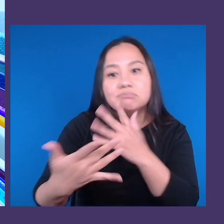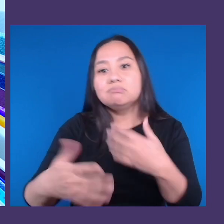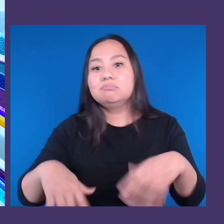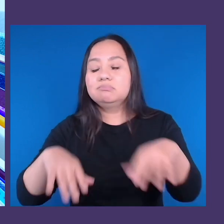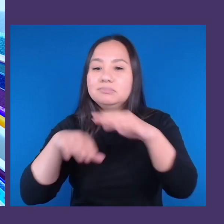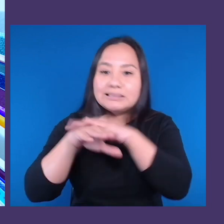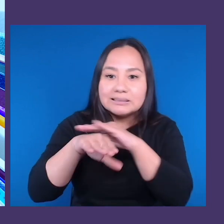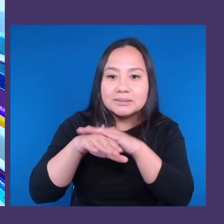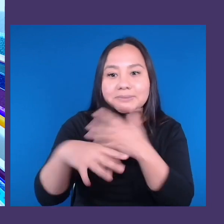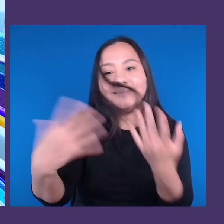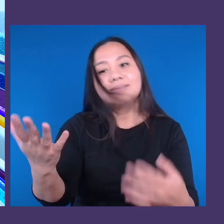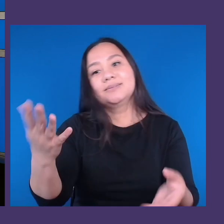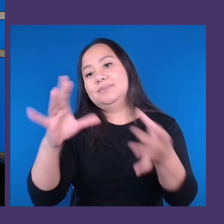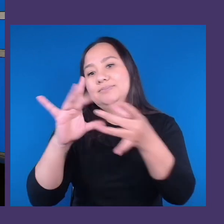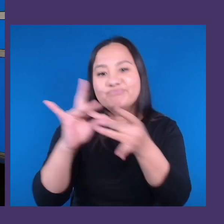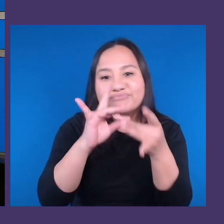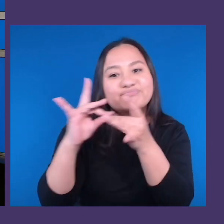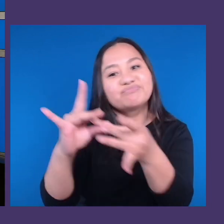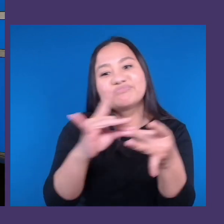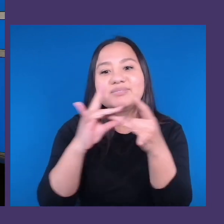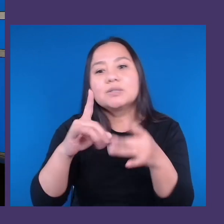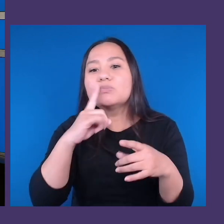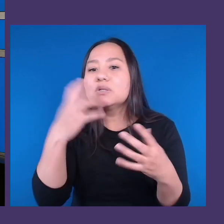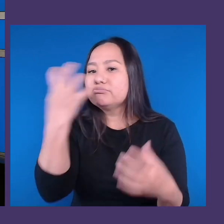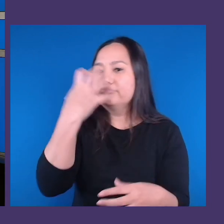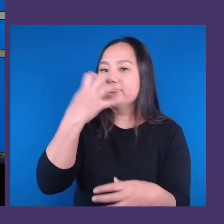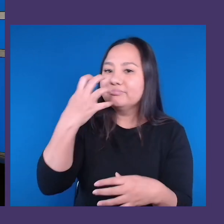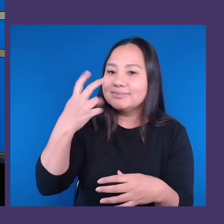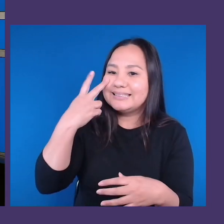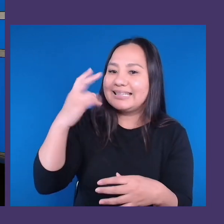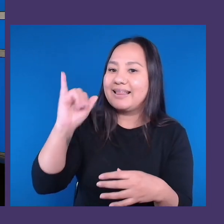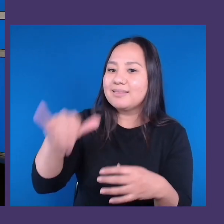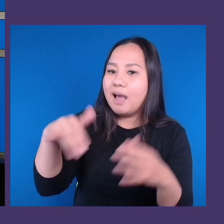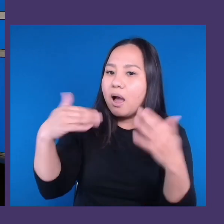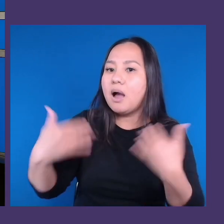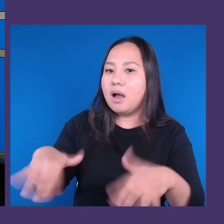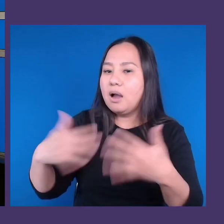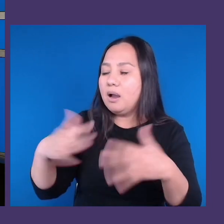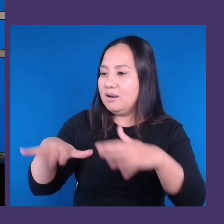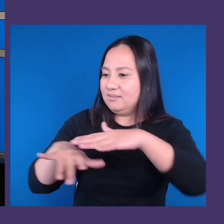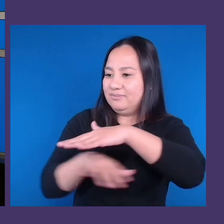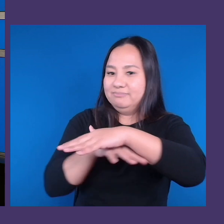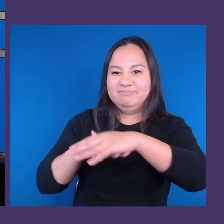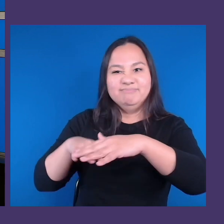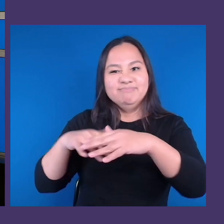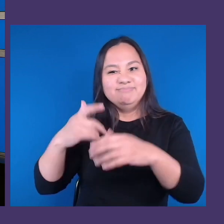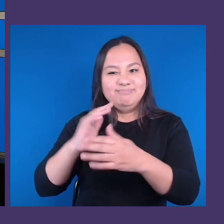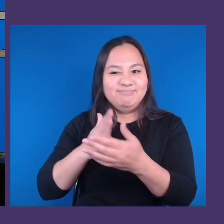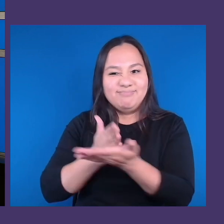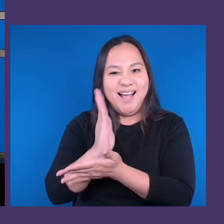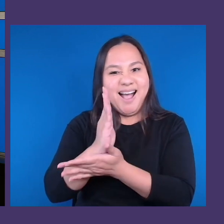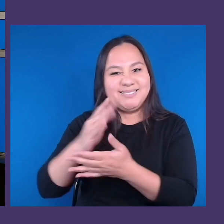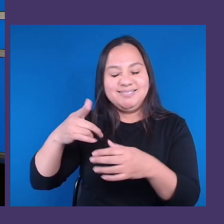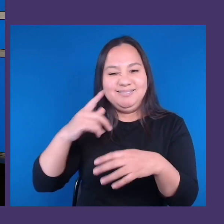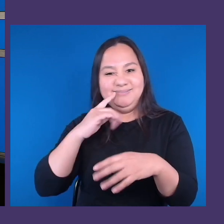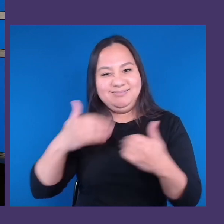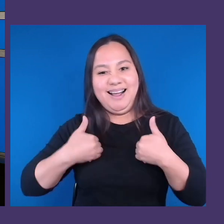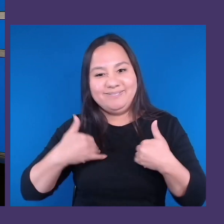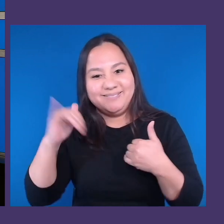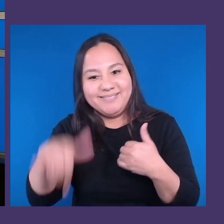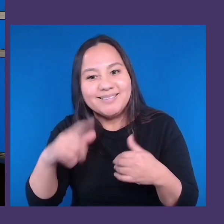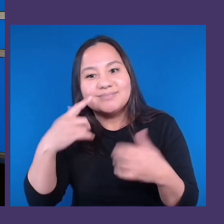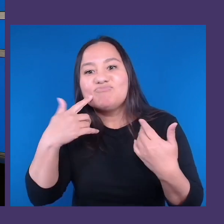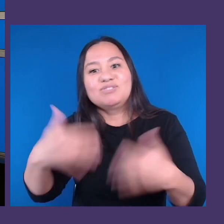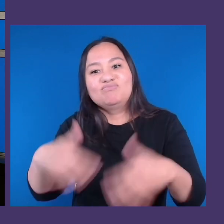those fundamental rights. Yeah. And I do think in some ways, this is sort of a set of messages that